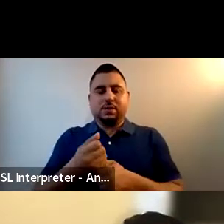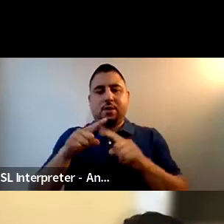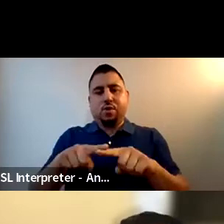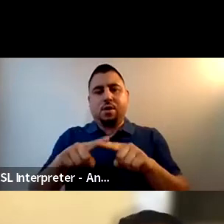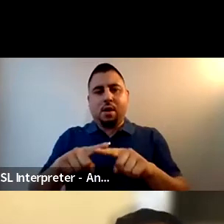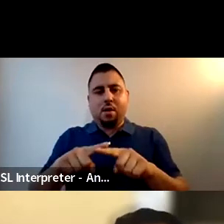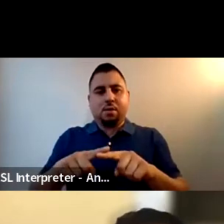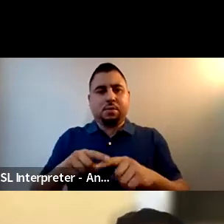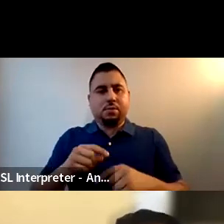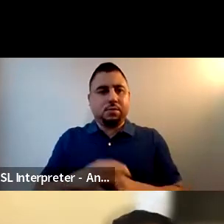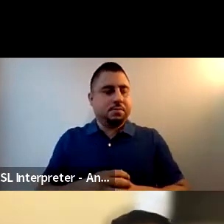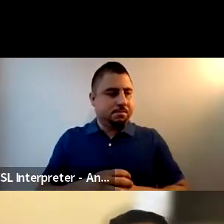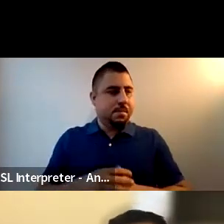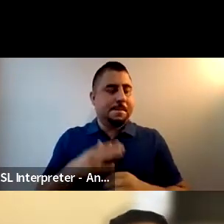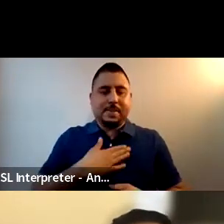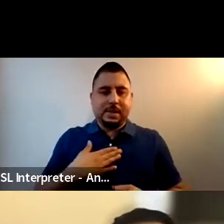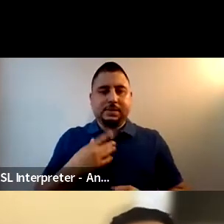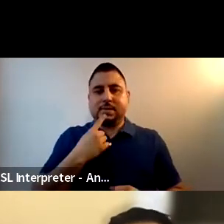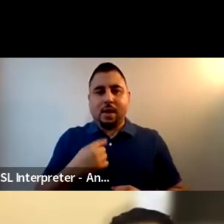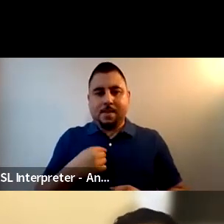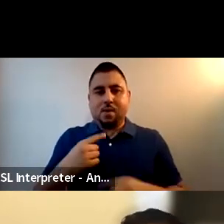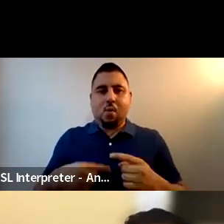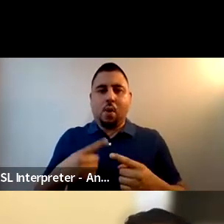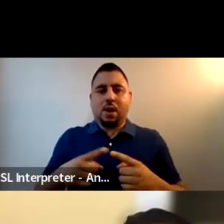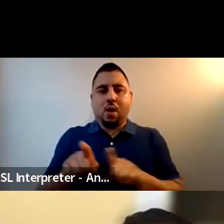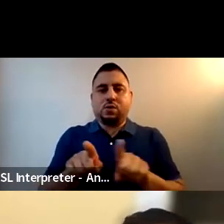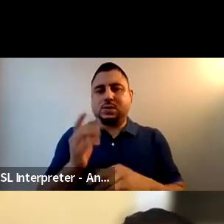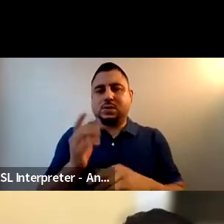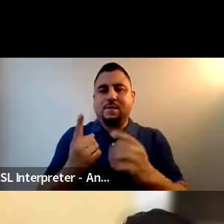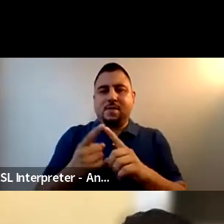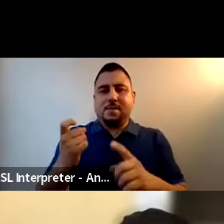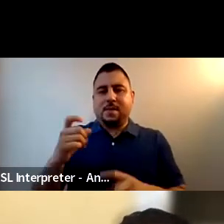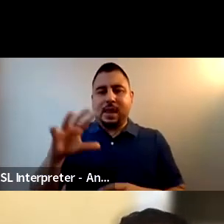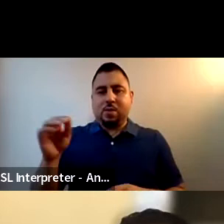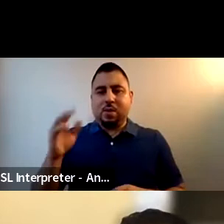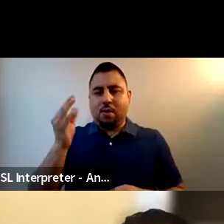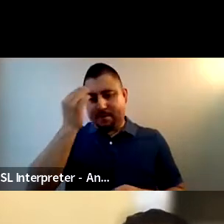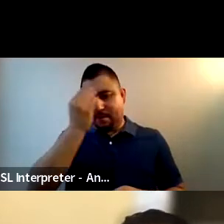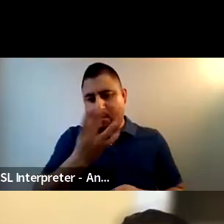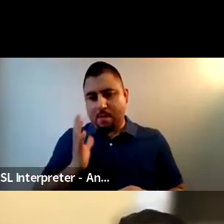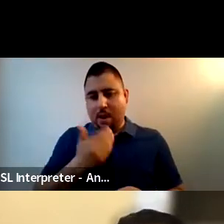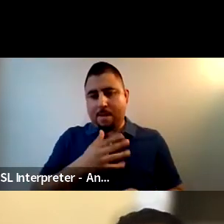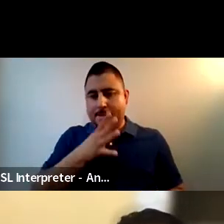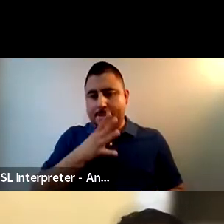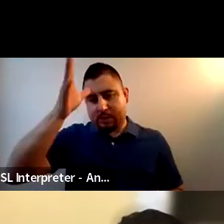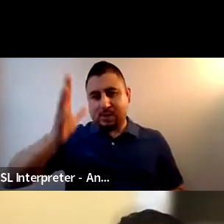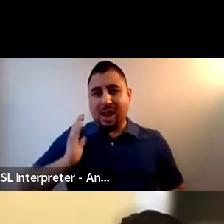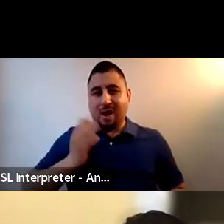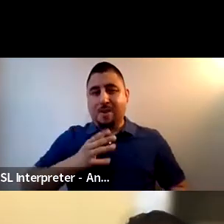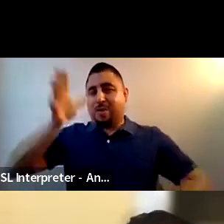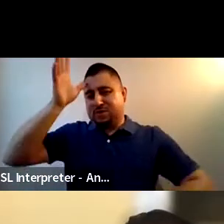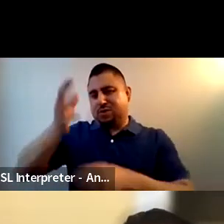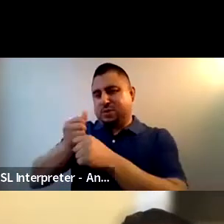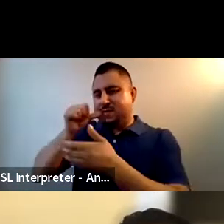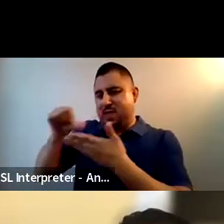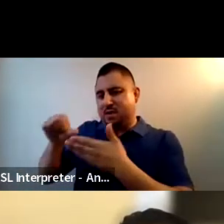on. Please tell me when also someone from the county will inform our parents. Our parents are receiving letters